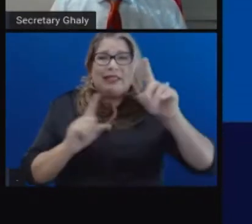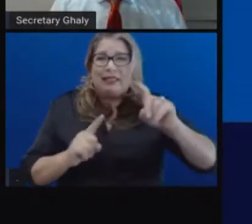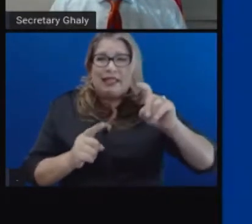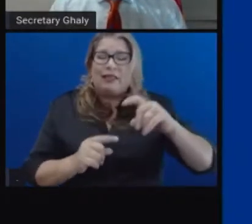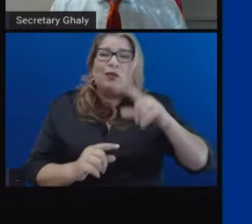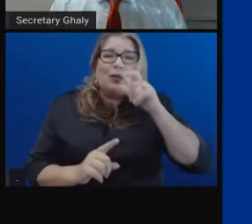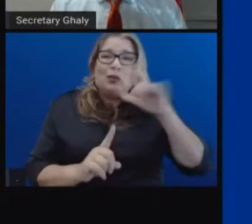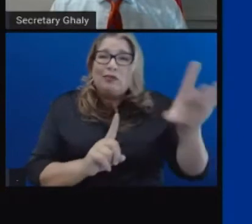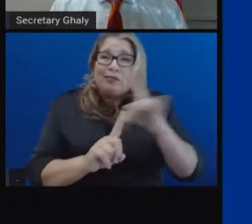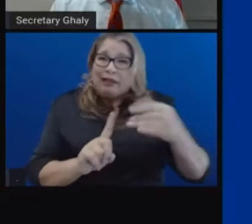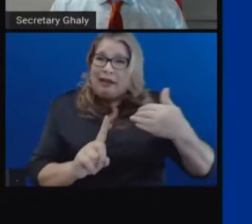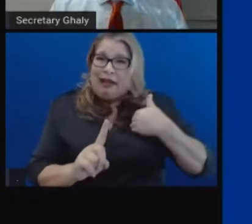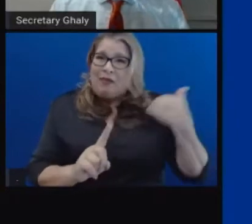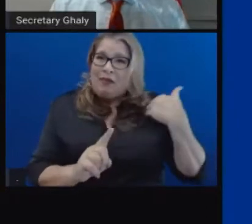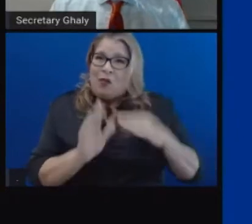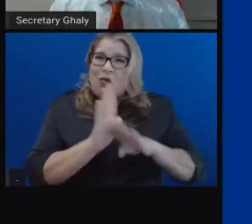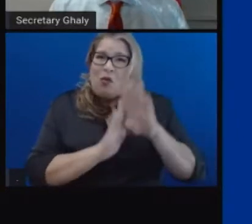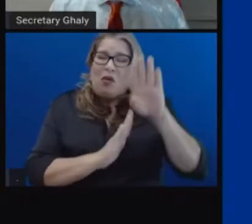slide, please.